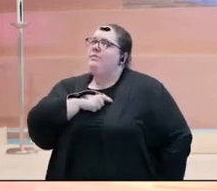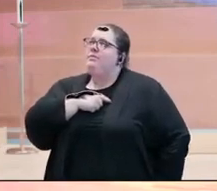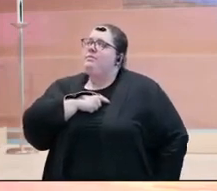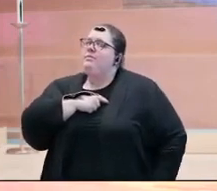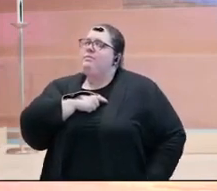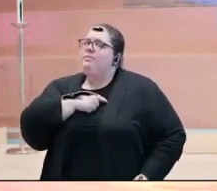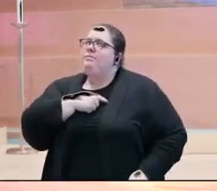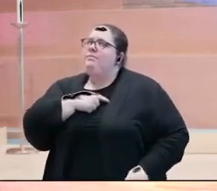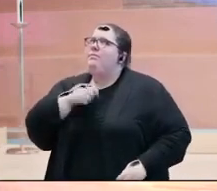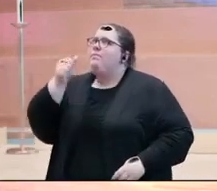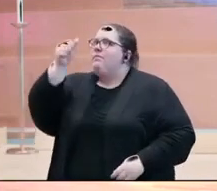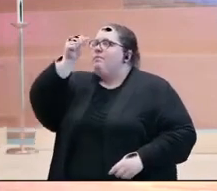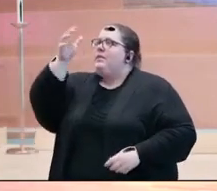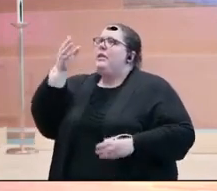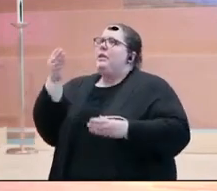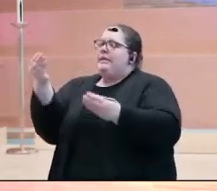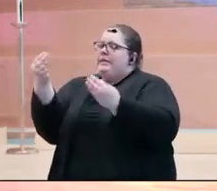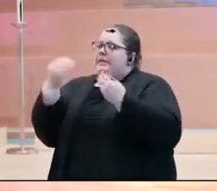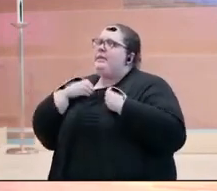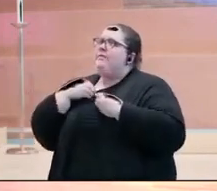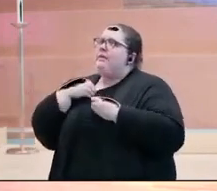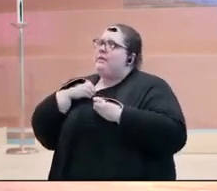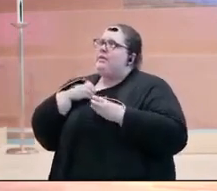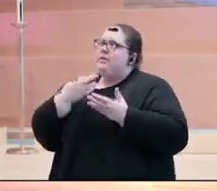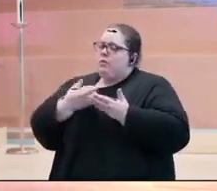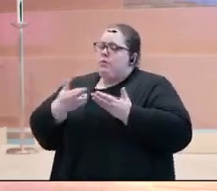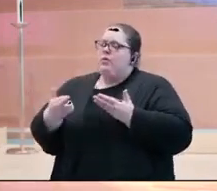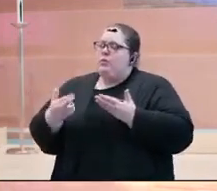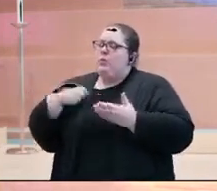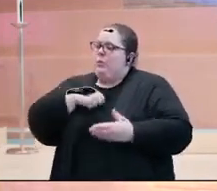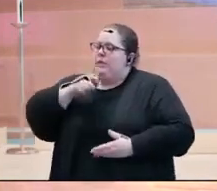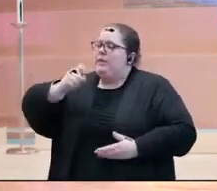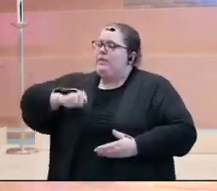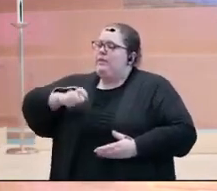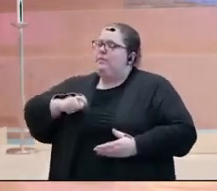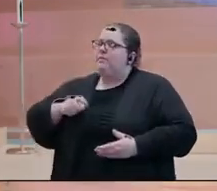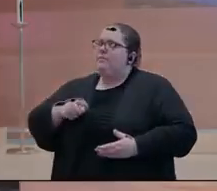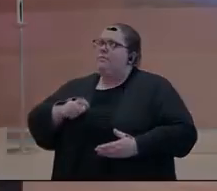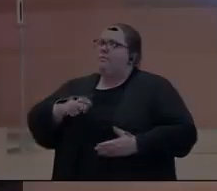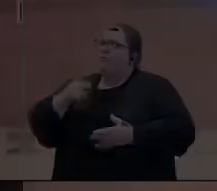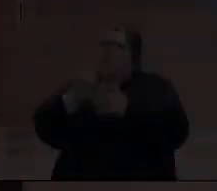Father, equip us in that as we leave this place today. In Jesus' name, amen.